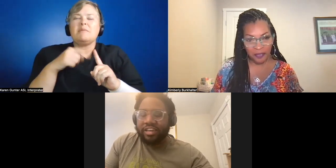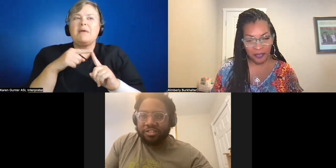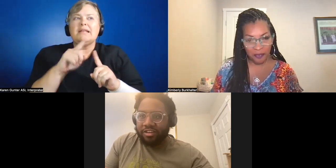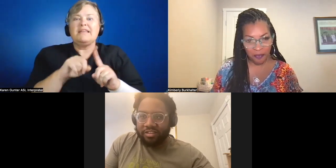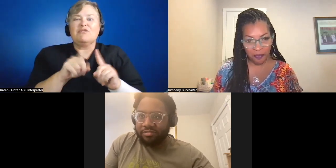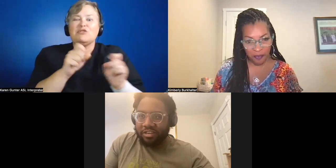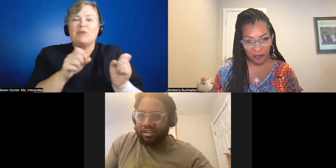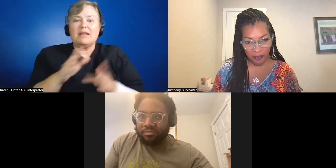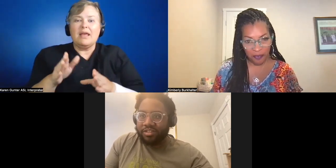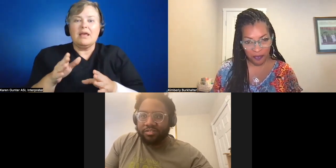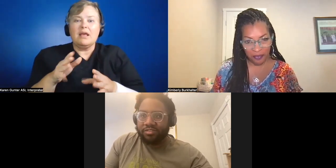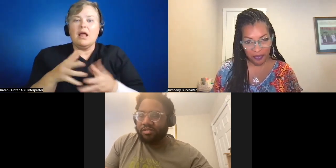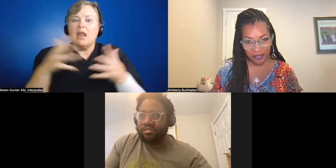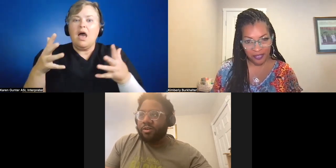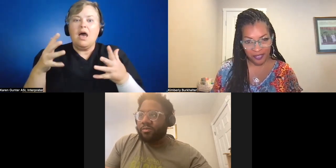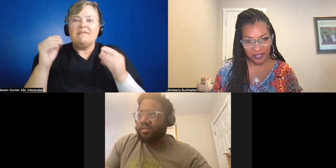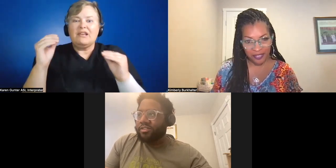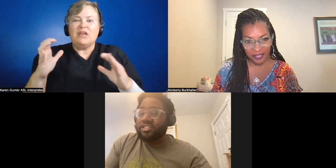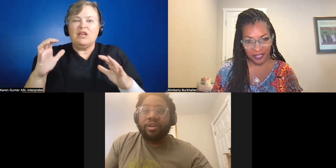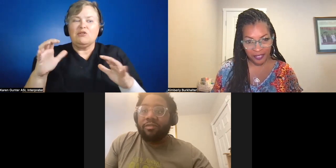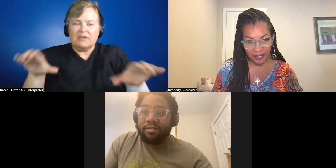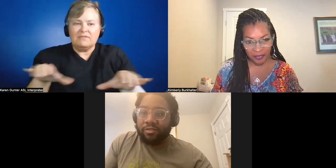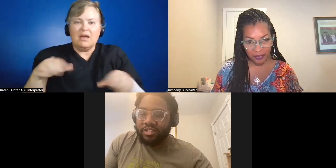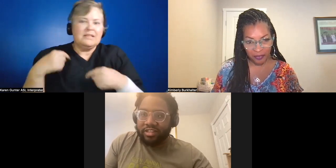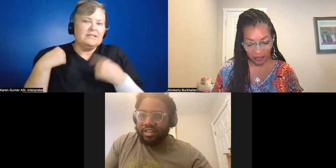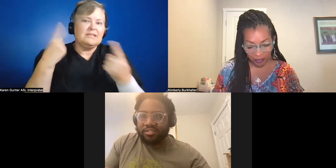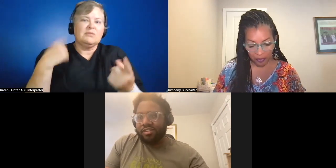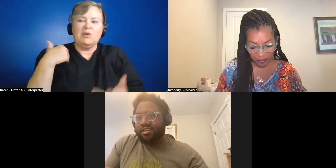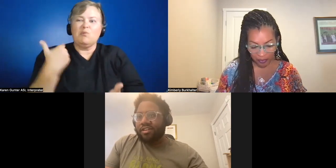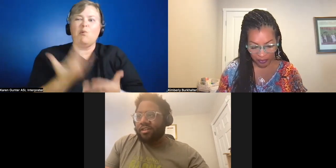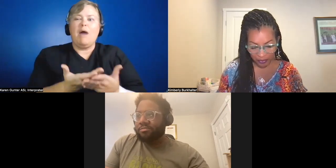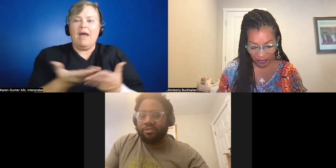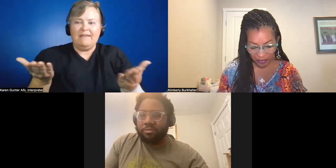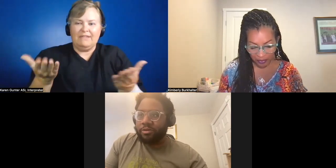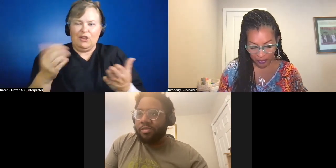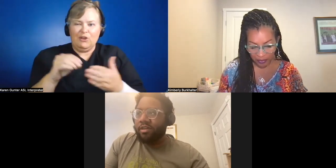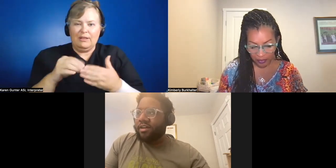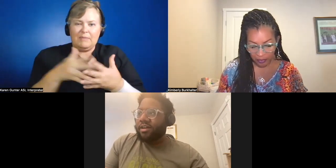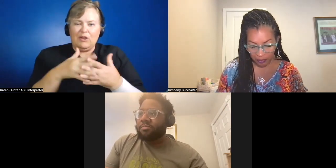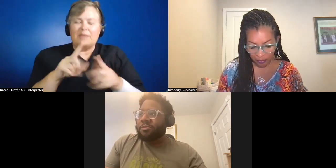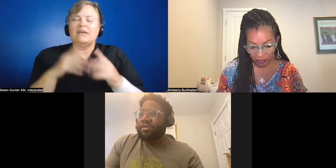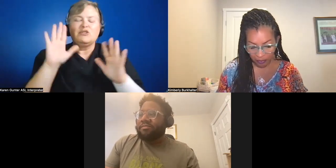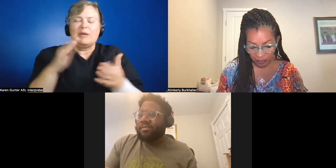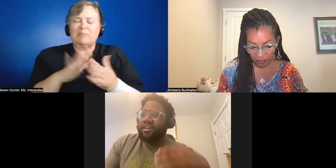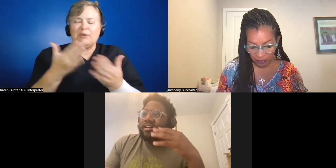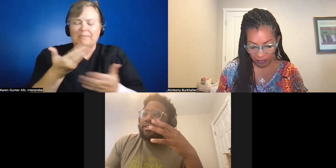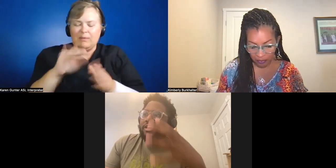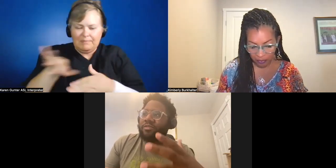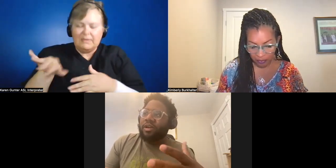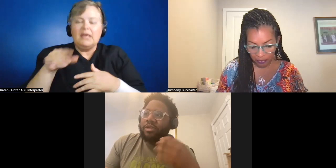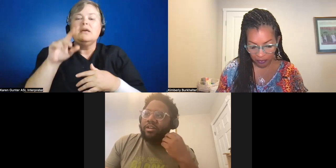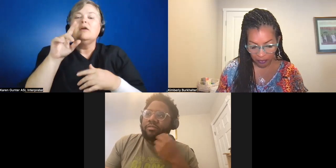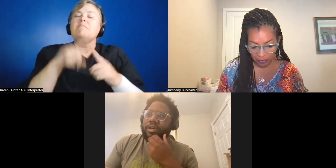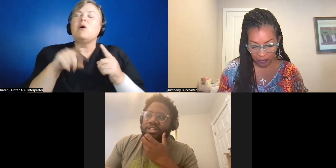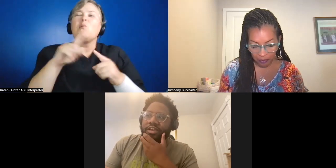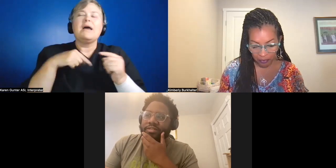Black educators have taken up since we arrived on these lands. It's a great book. But in terms of